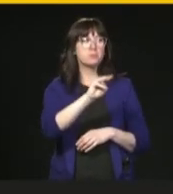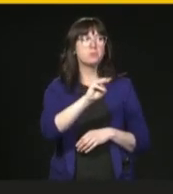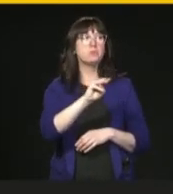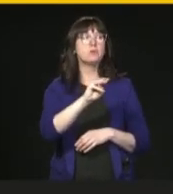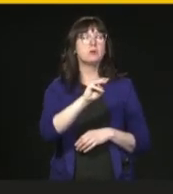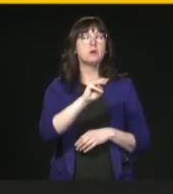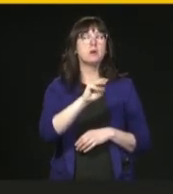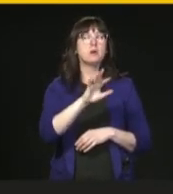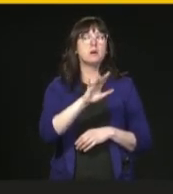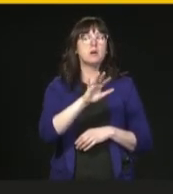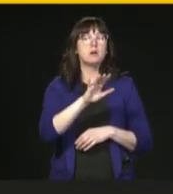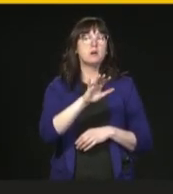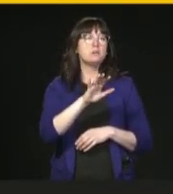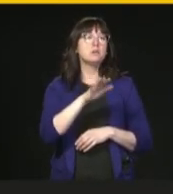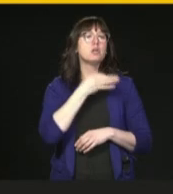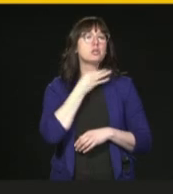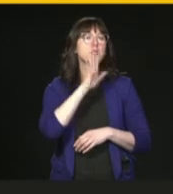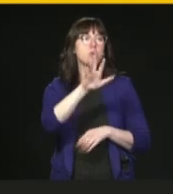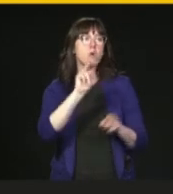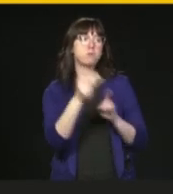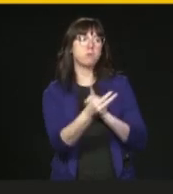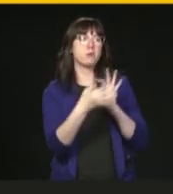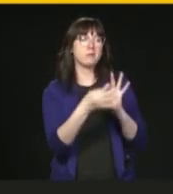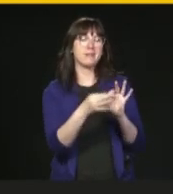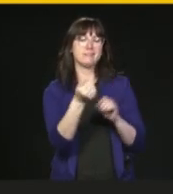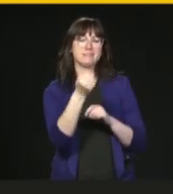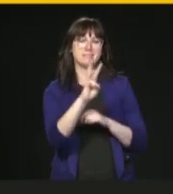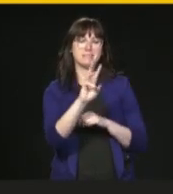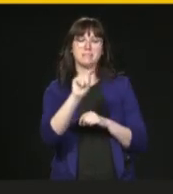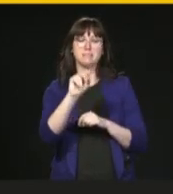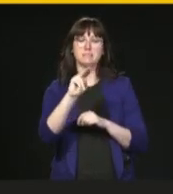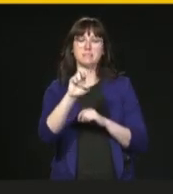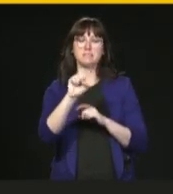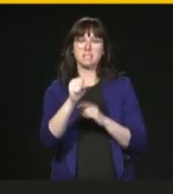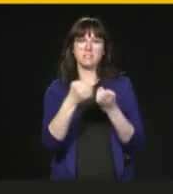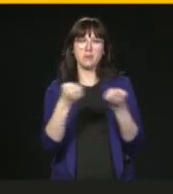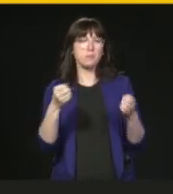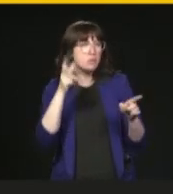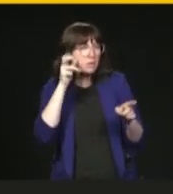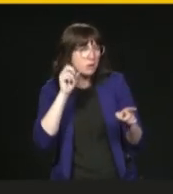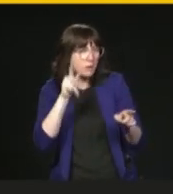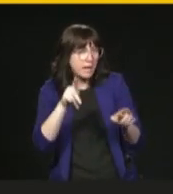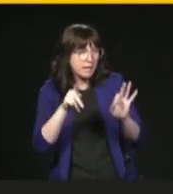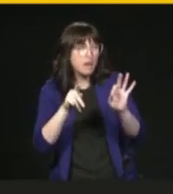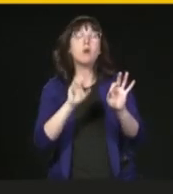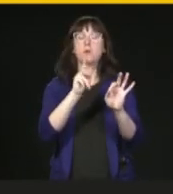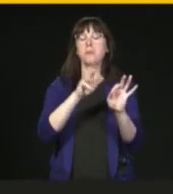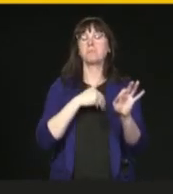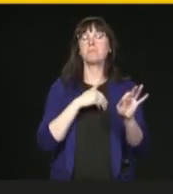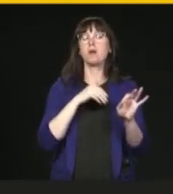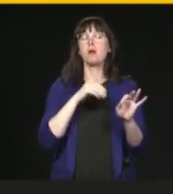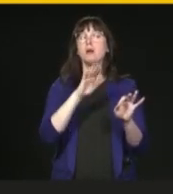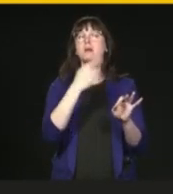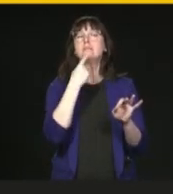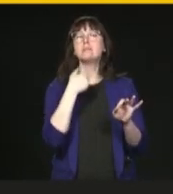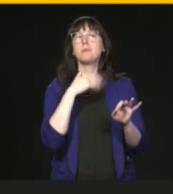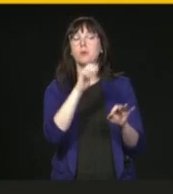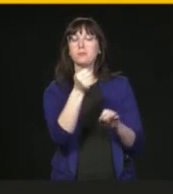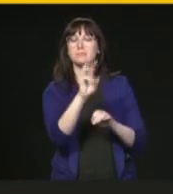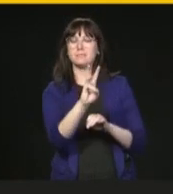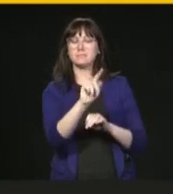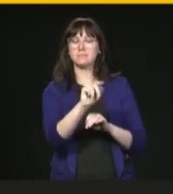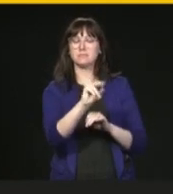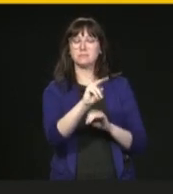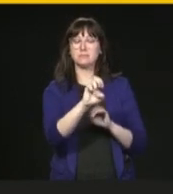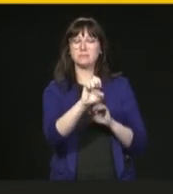like to hear from you. Can you hear me? I want to hear from you about the 16 tons